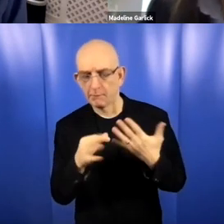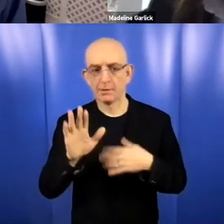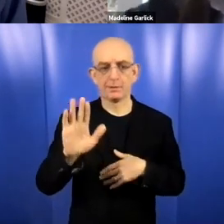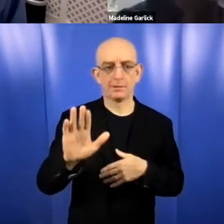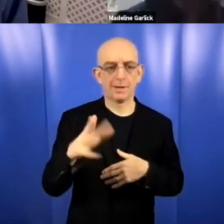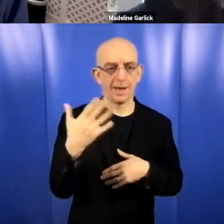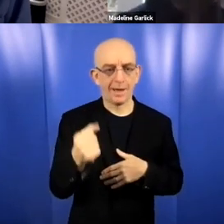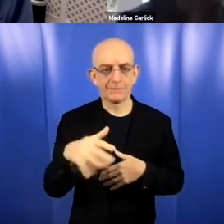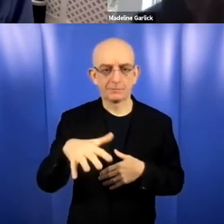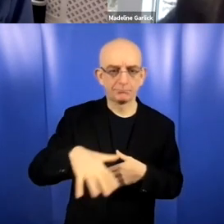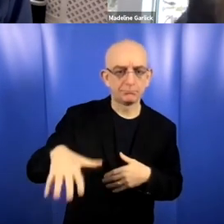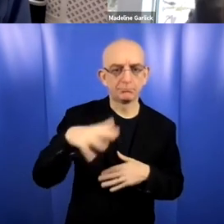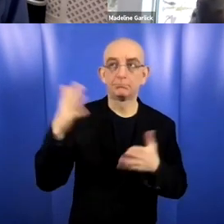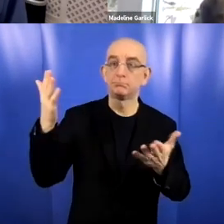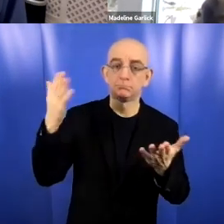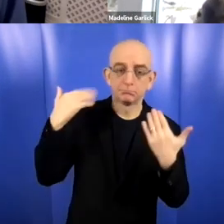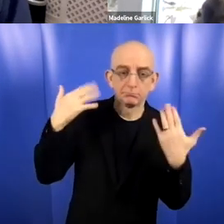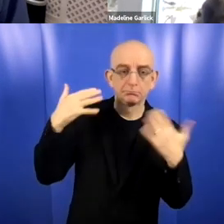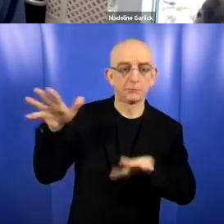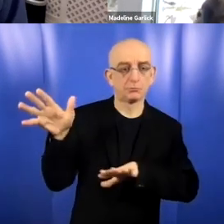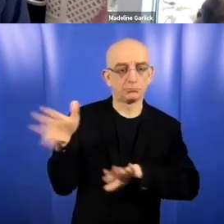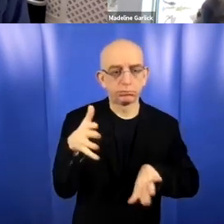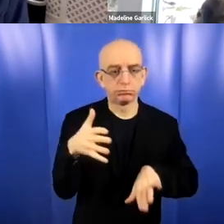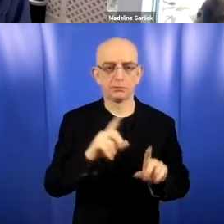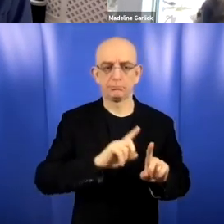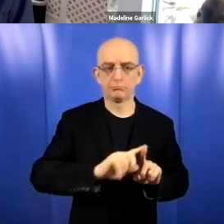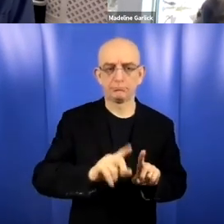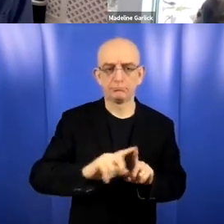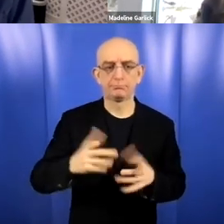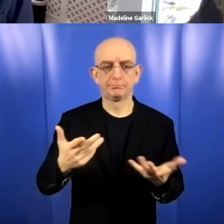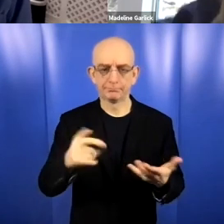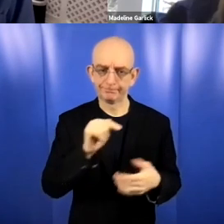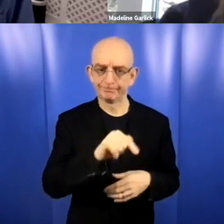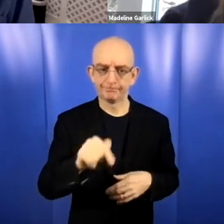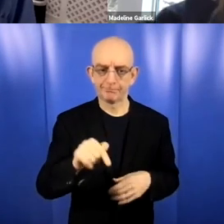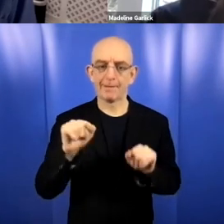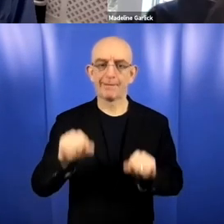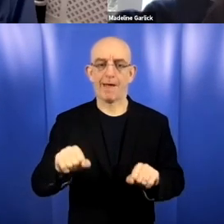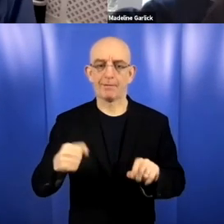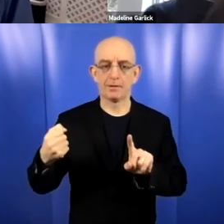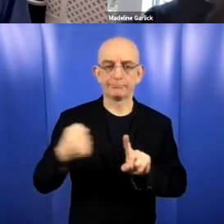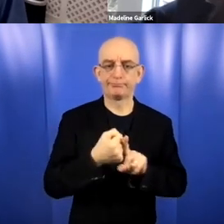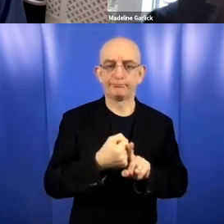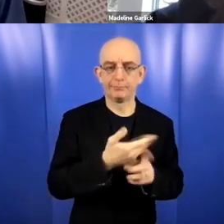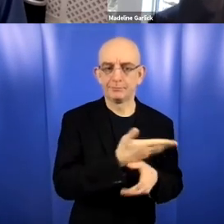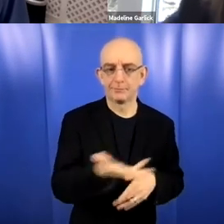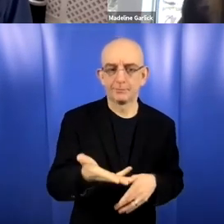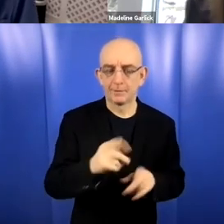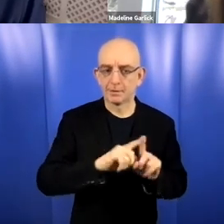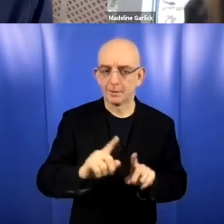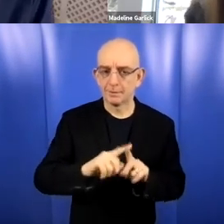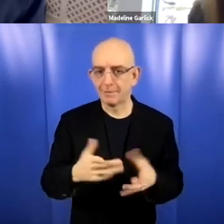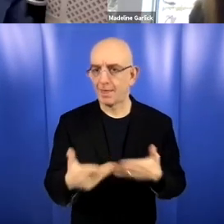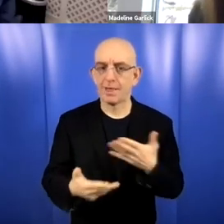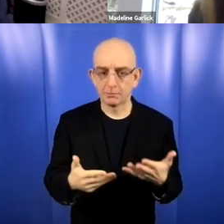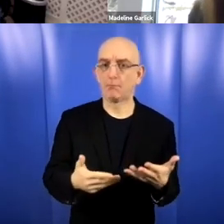are totally unpredictable. However, most displacement is caused by conflict.